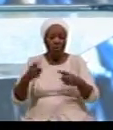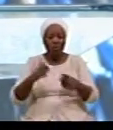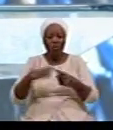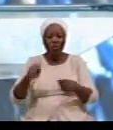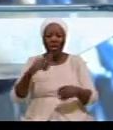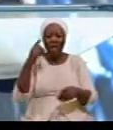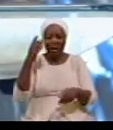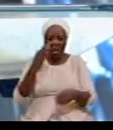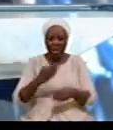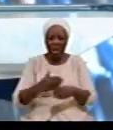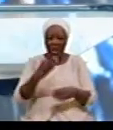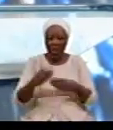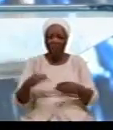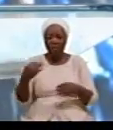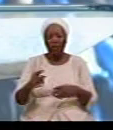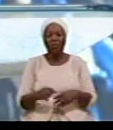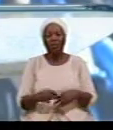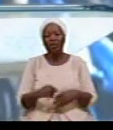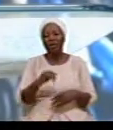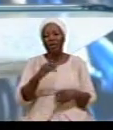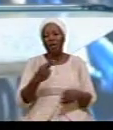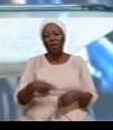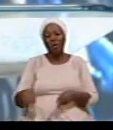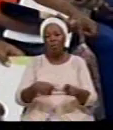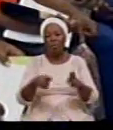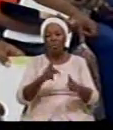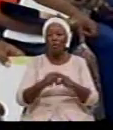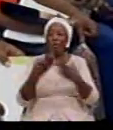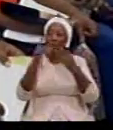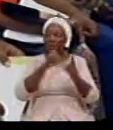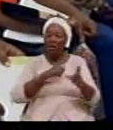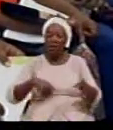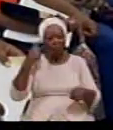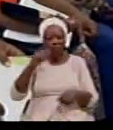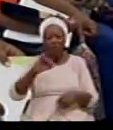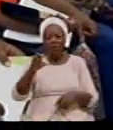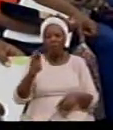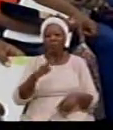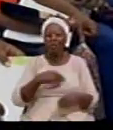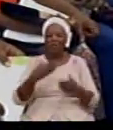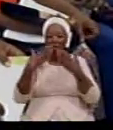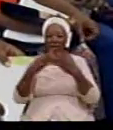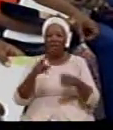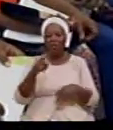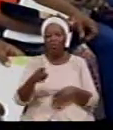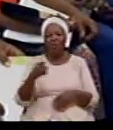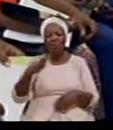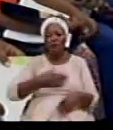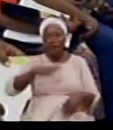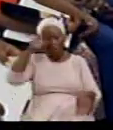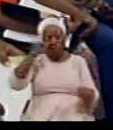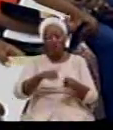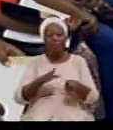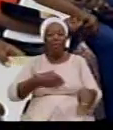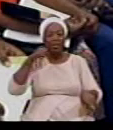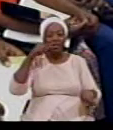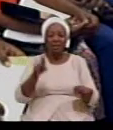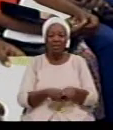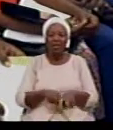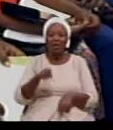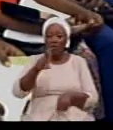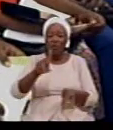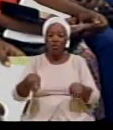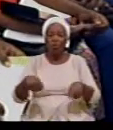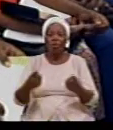God for Job. Thank you for my brother. Thank God for my brother there. Thank God for my sister there. You'll get to the end of